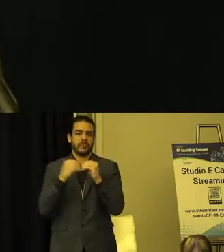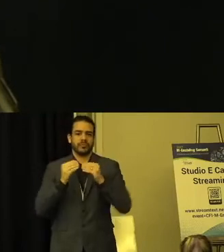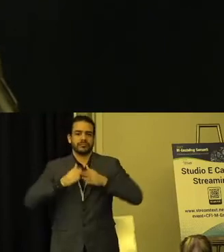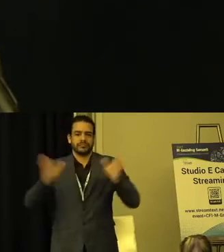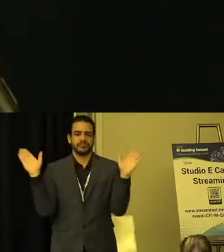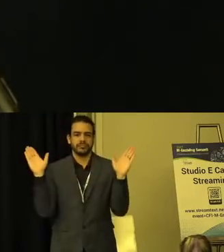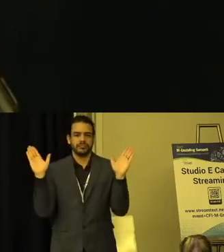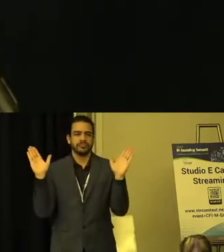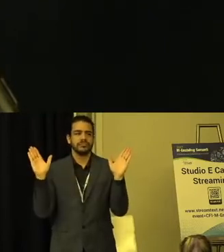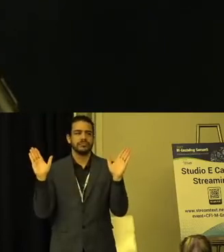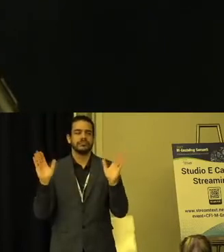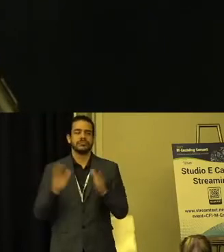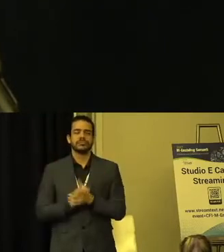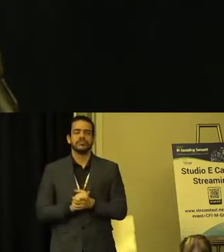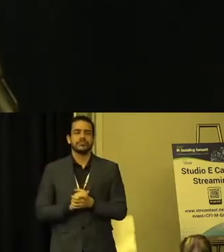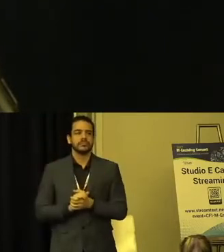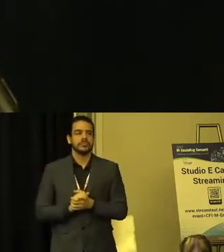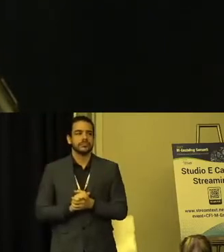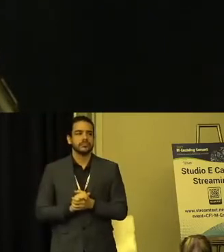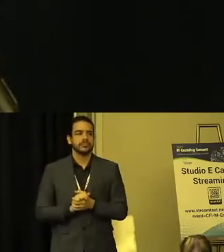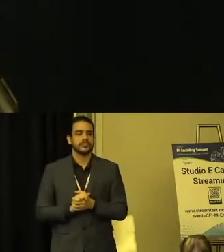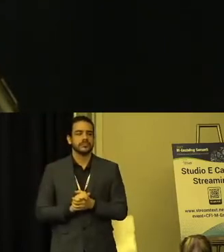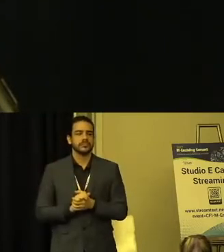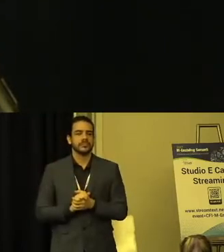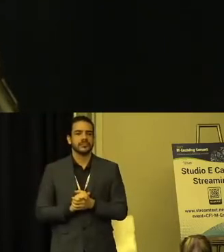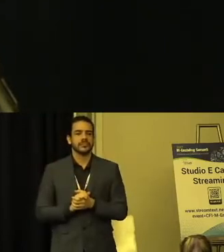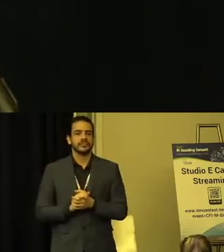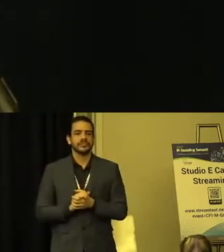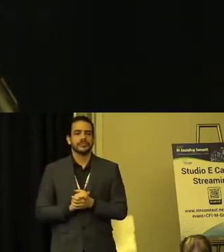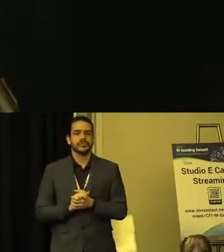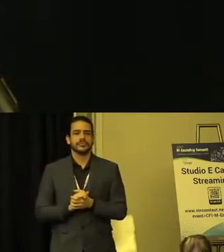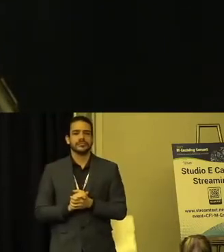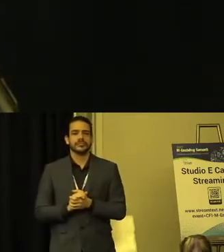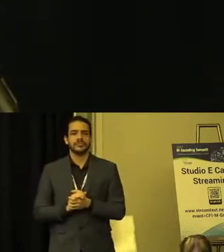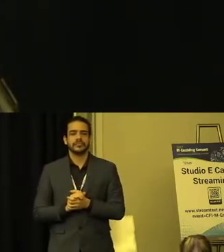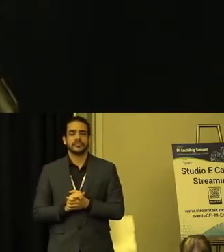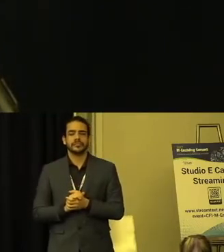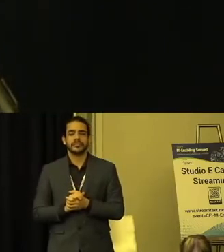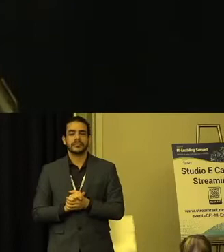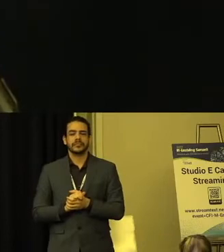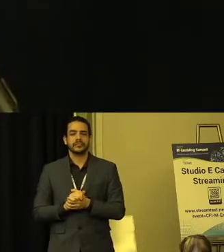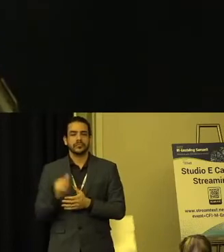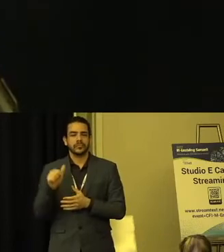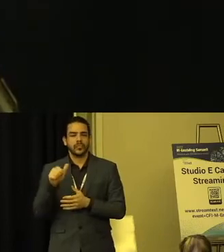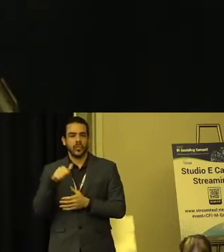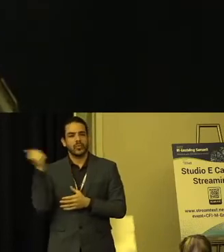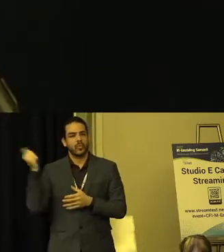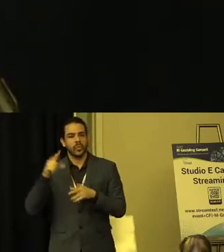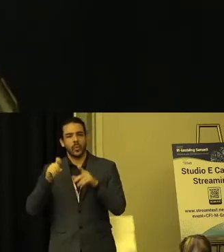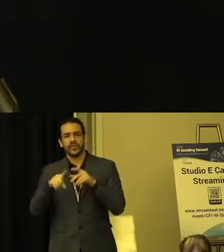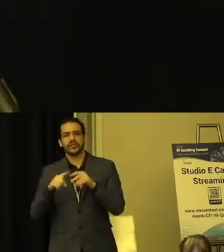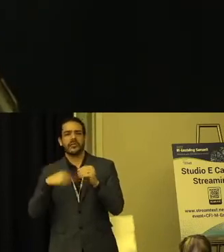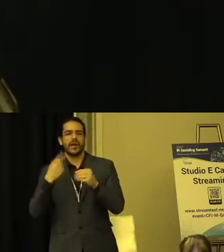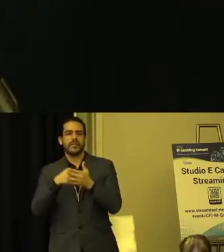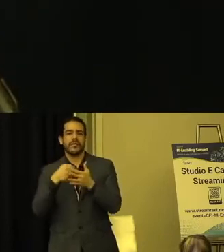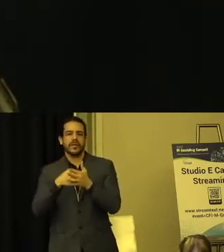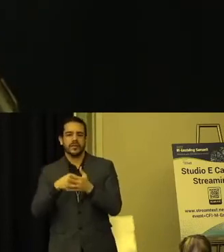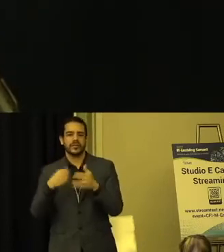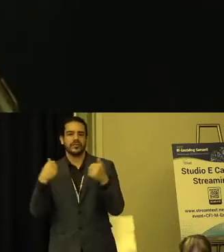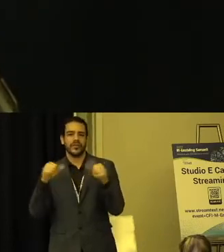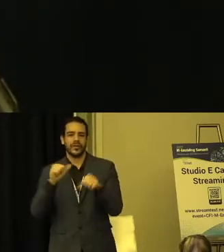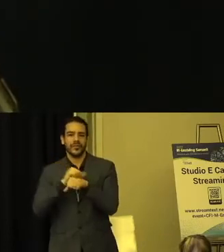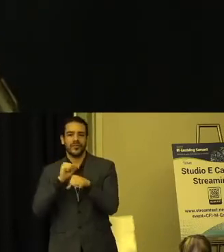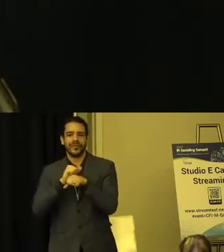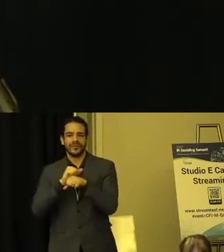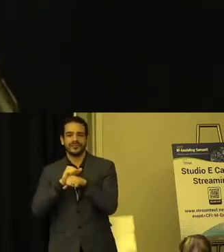And let's see, the rest of the question was about funding and can we do more with less. Maybe I'll circle back to that. All I'll say